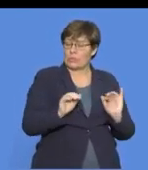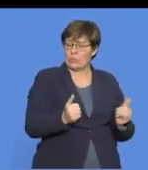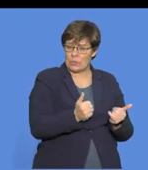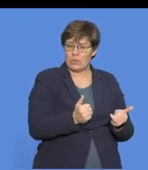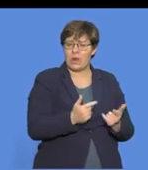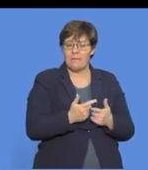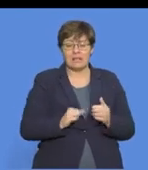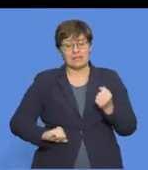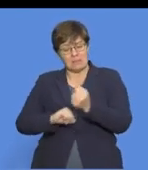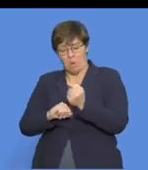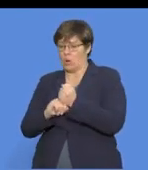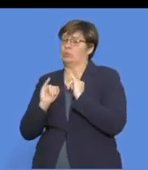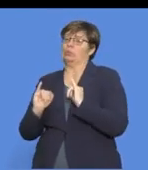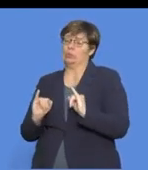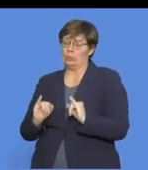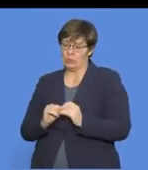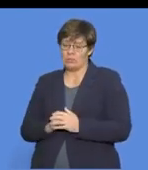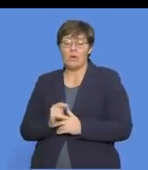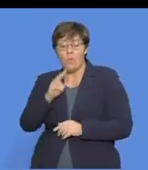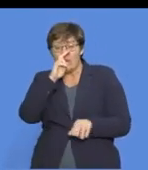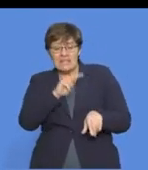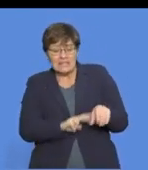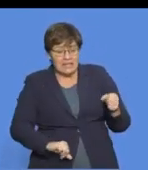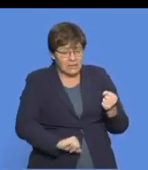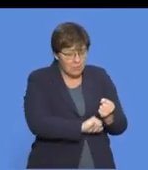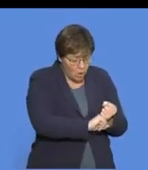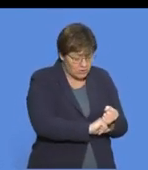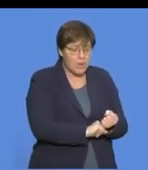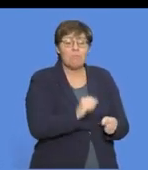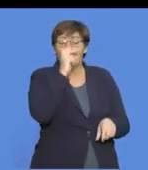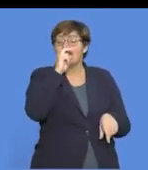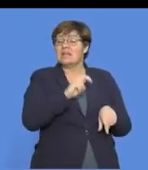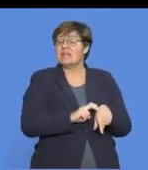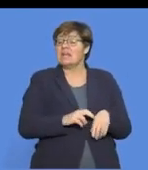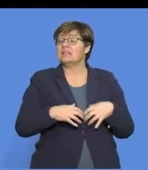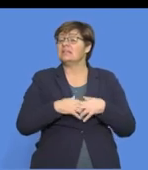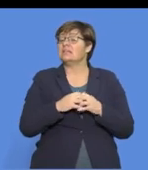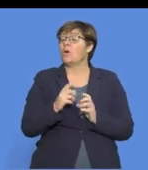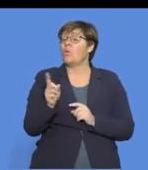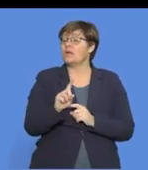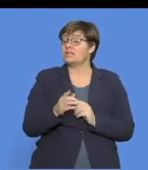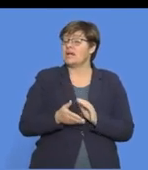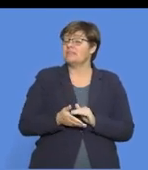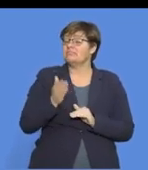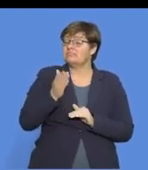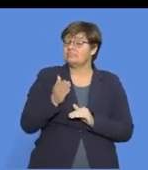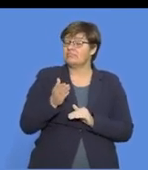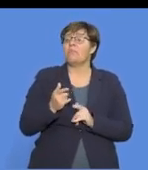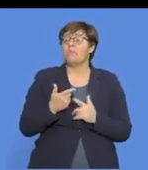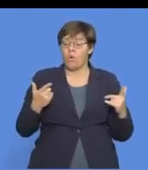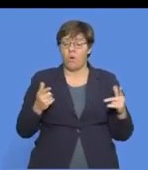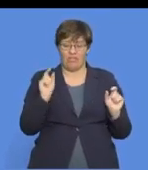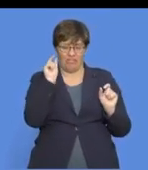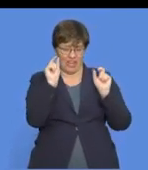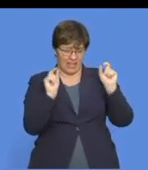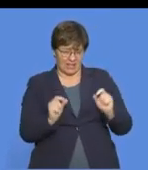a plant needs support, it would need to have cells with walls that are thickened. And there are 2 types